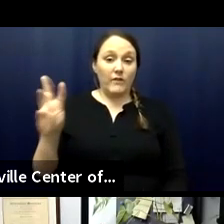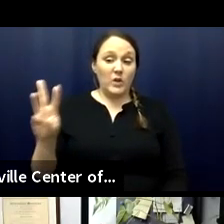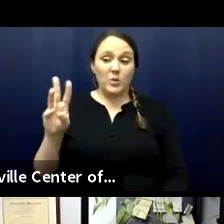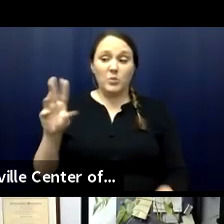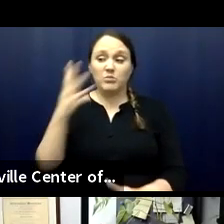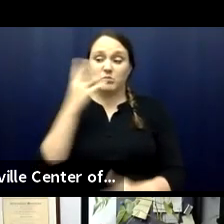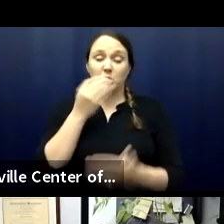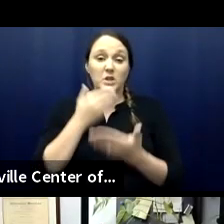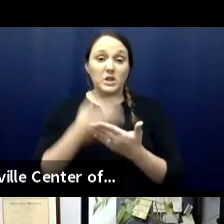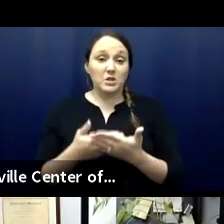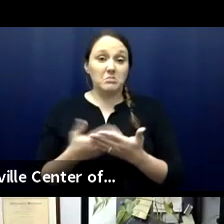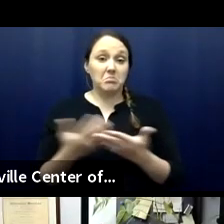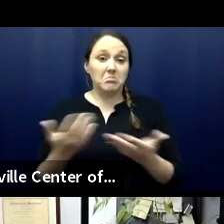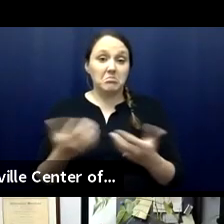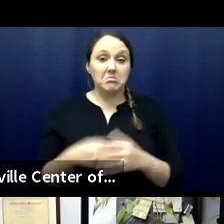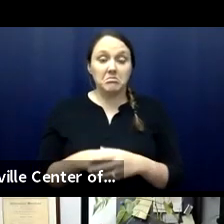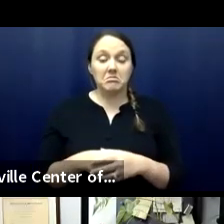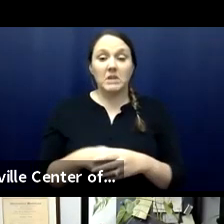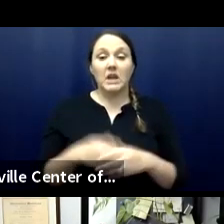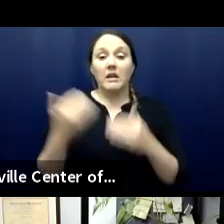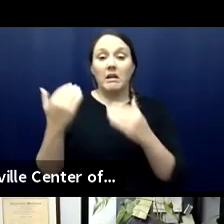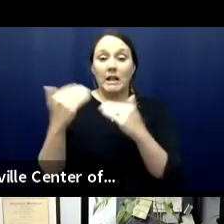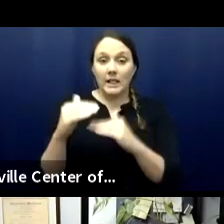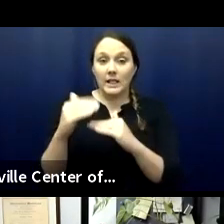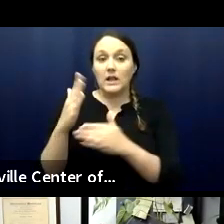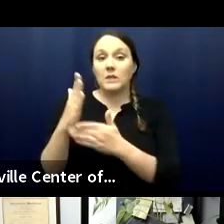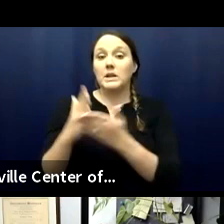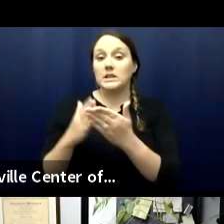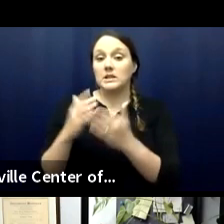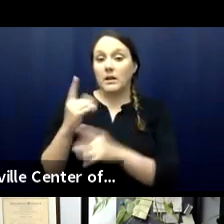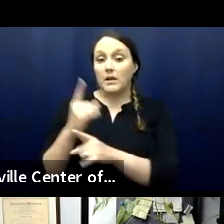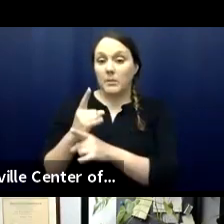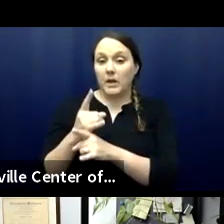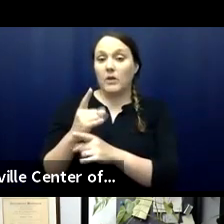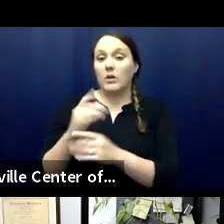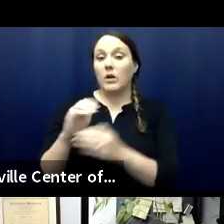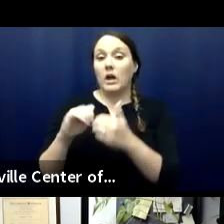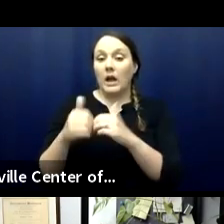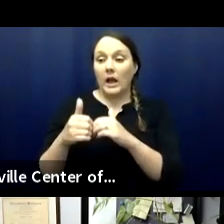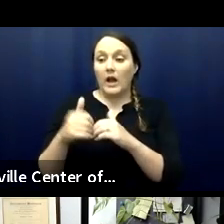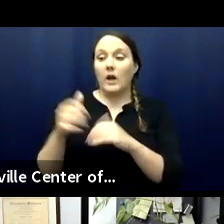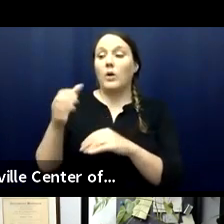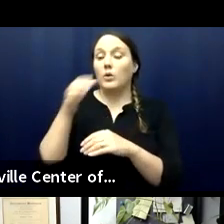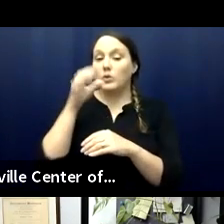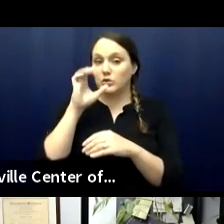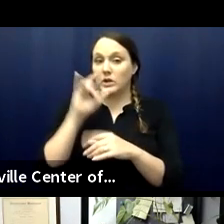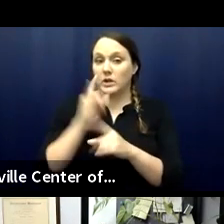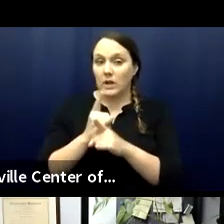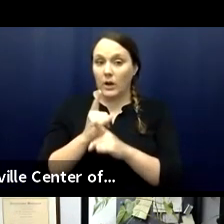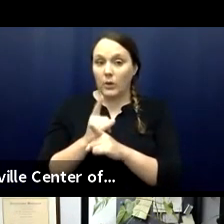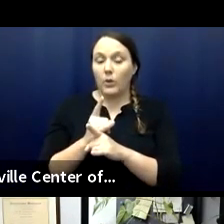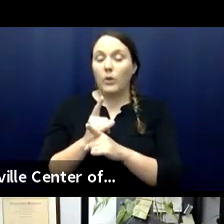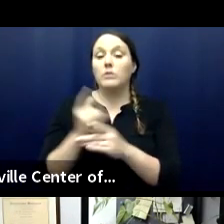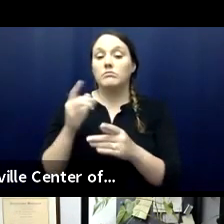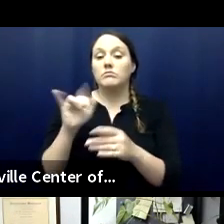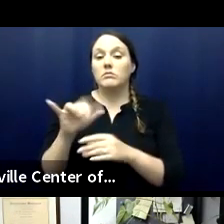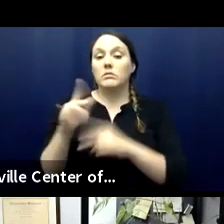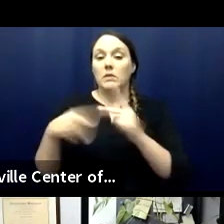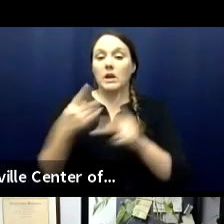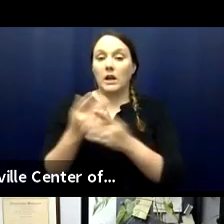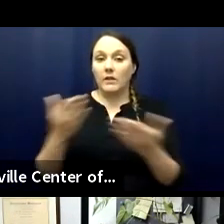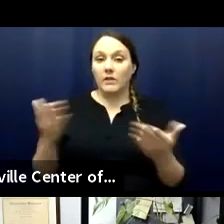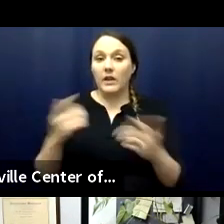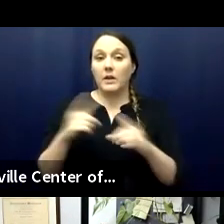good. They limit some alcohol and limit how you consume alcohol and those kind of things. But I certainly can check with my